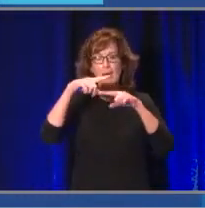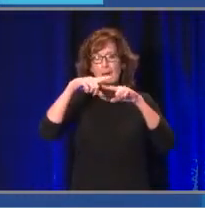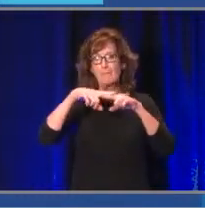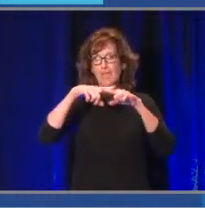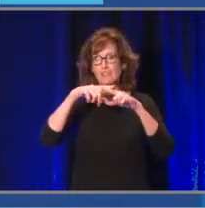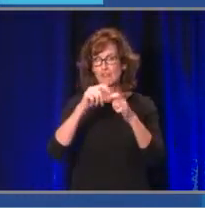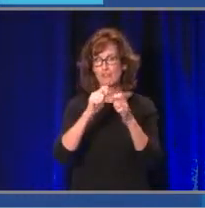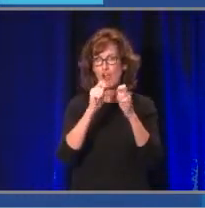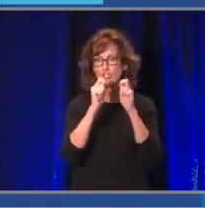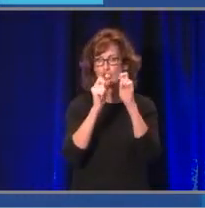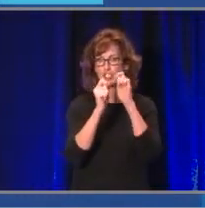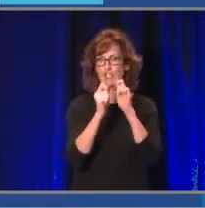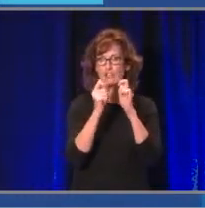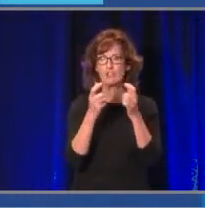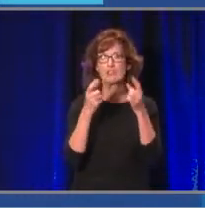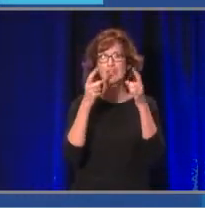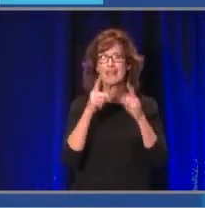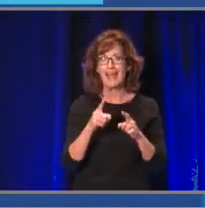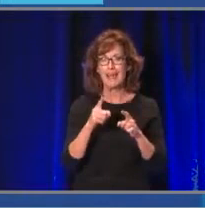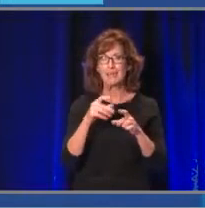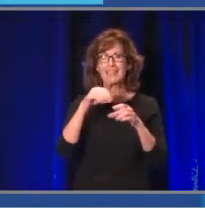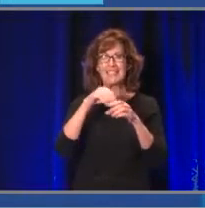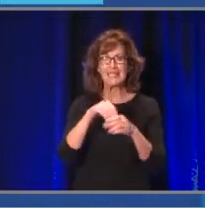changes that occur to the DNA.